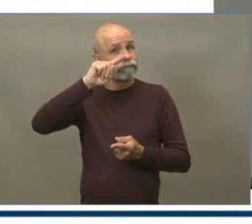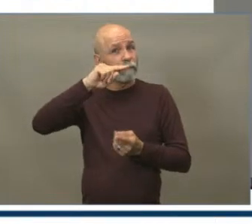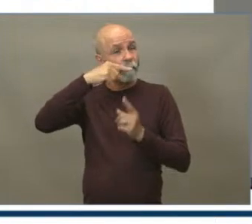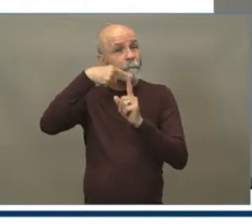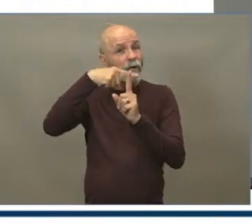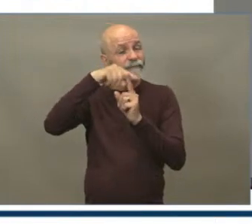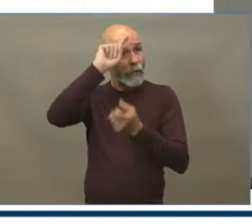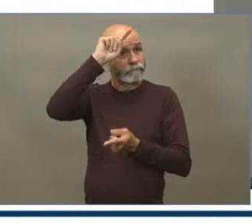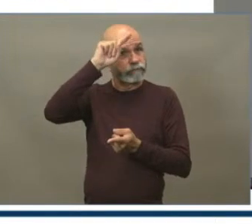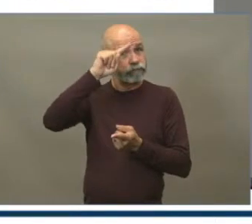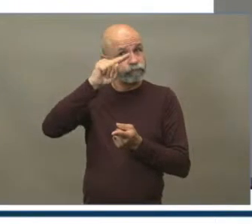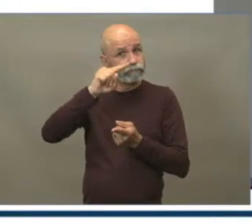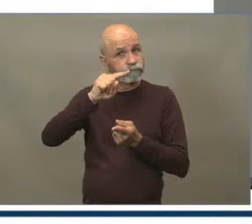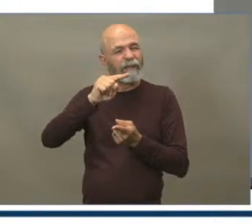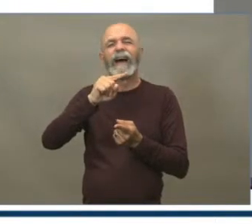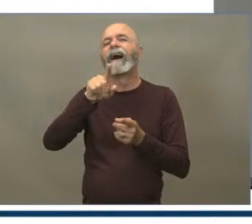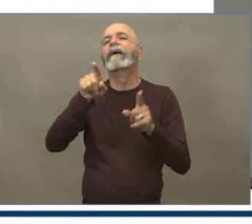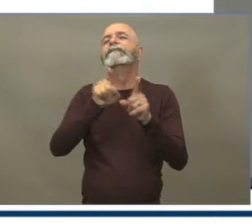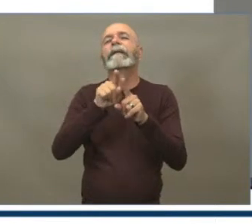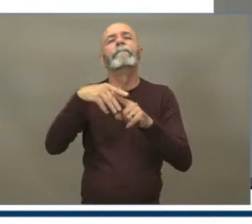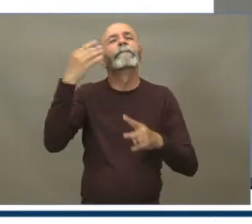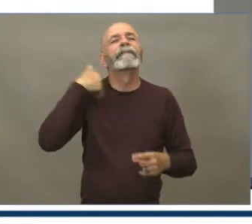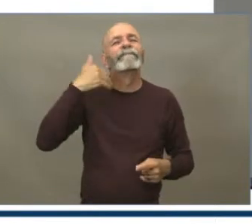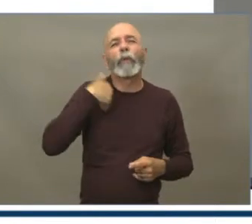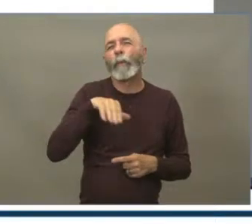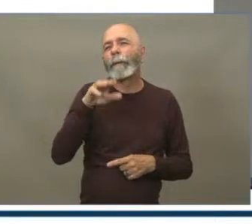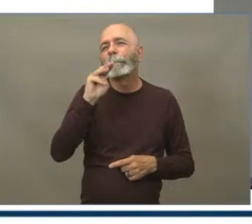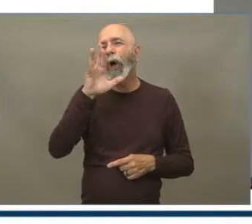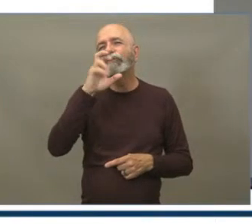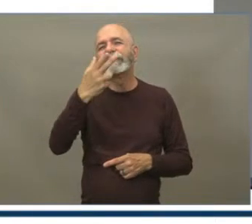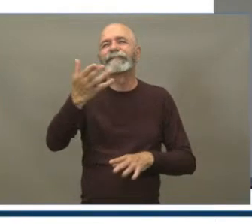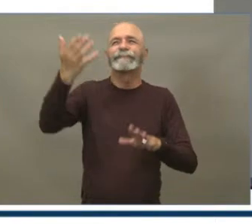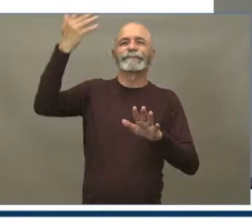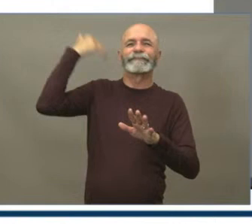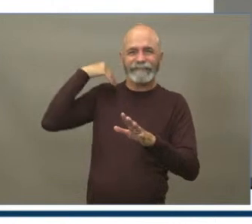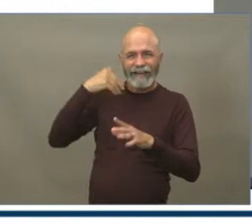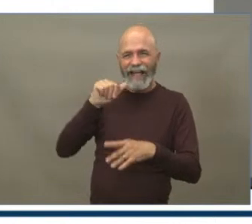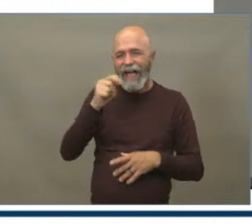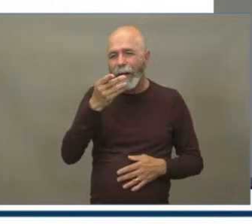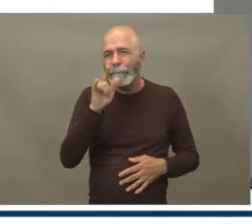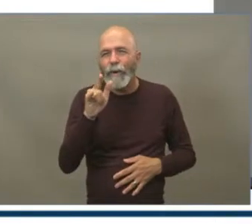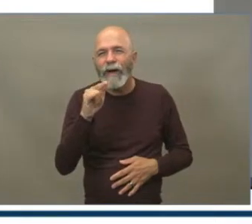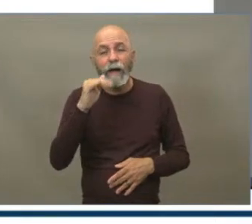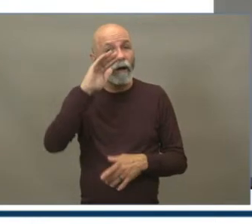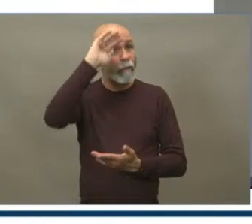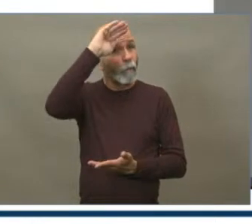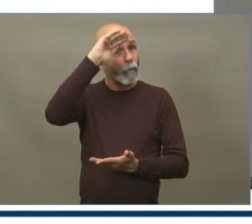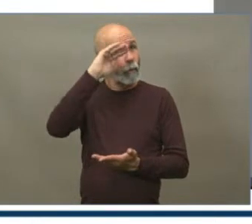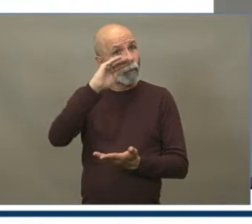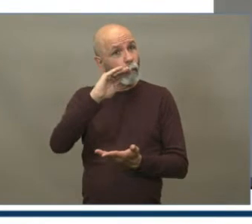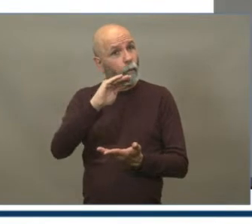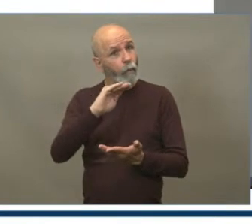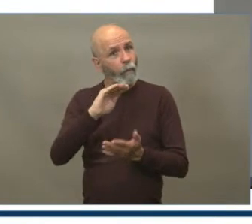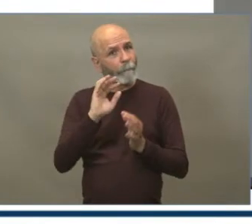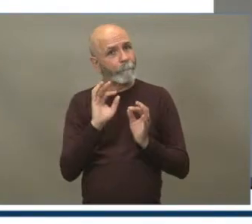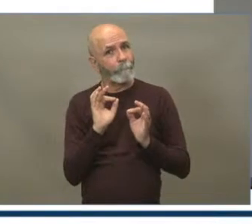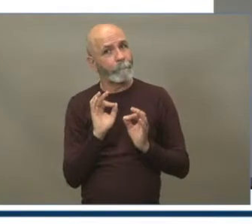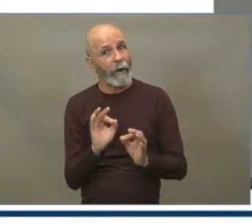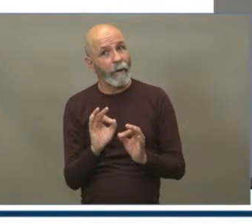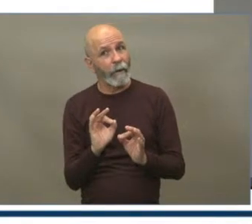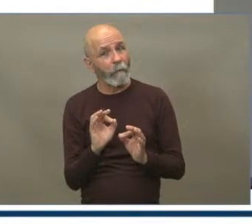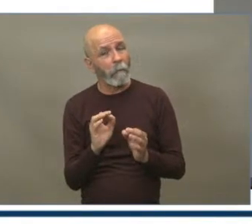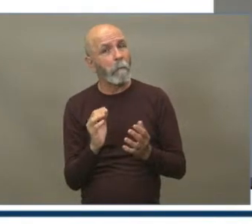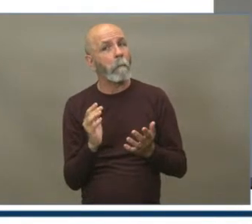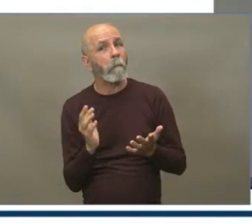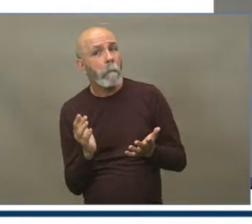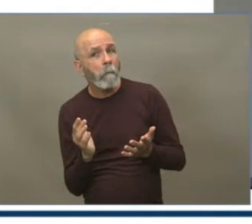had in March and April. And then when we're at that position, like we learned in last